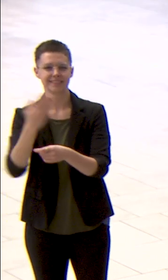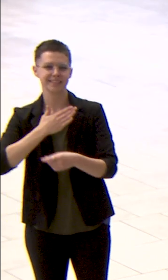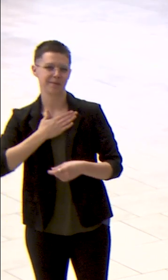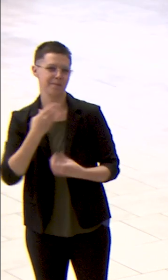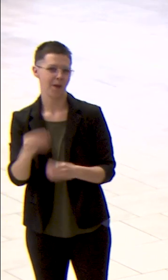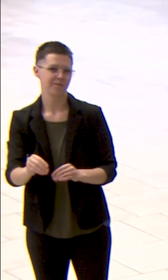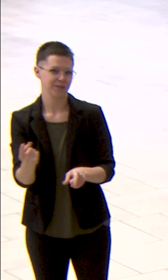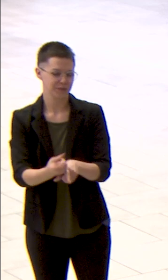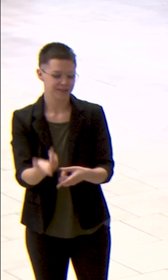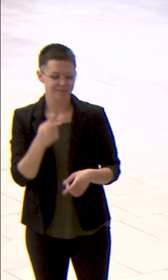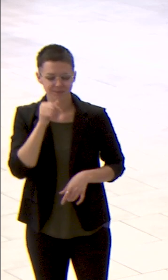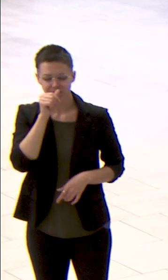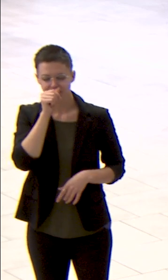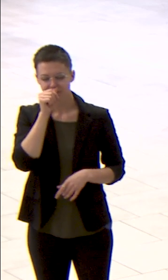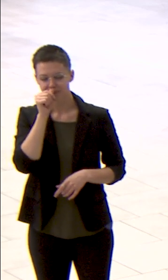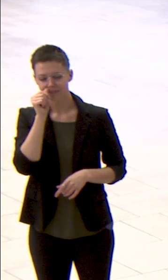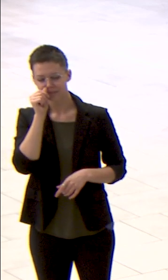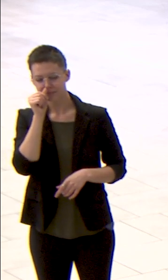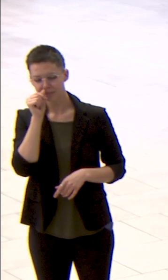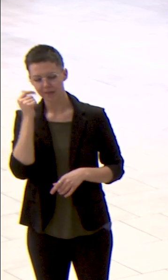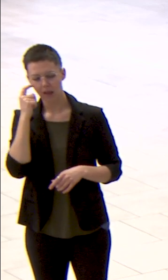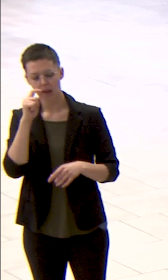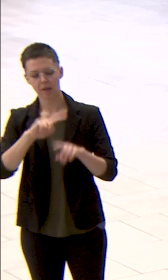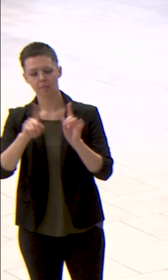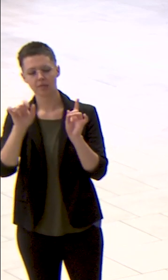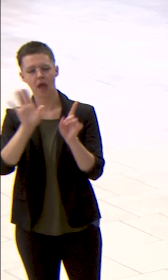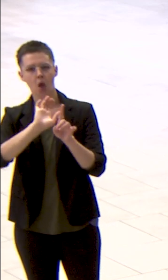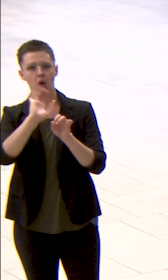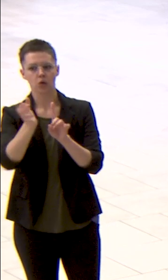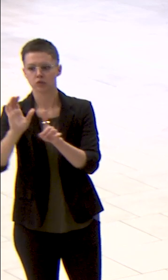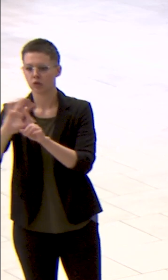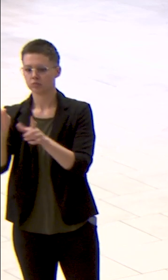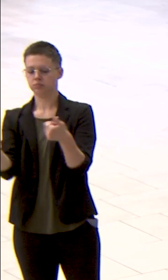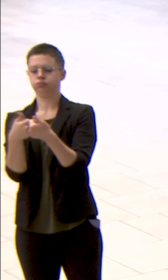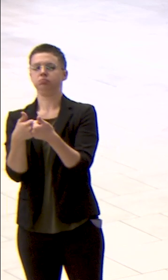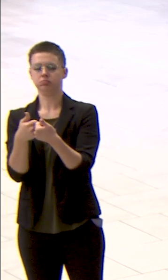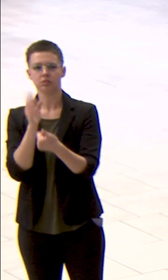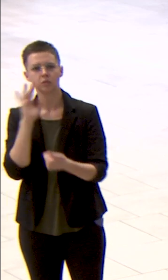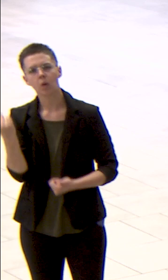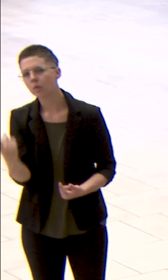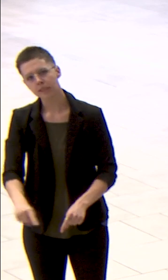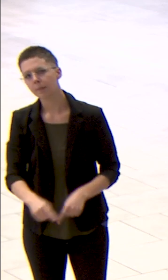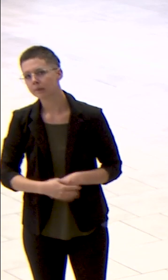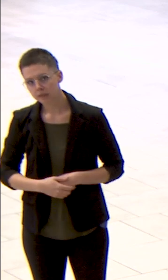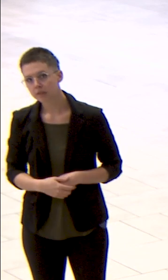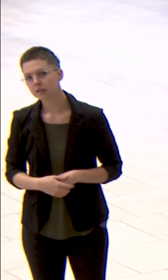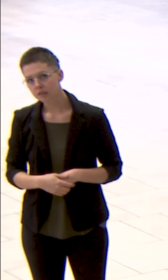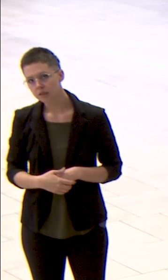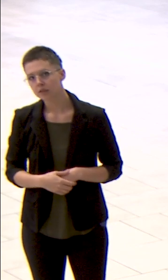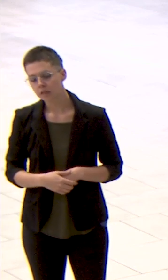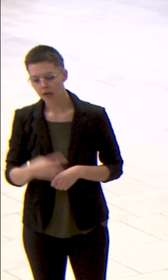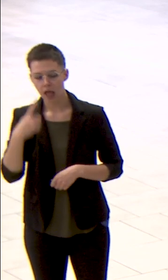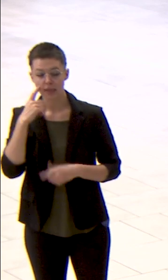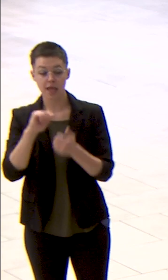So it was the culture clashing is inevitable. That will happen. I do think that the way